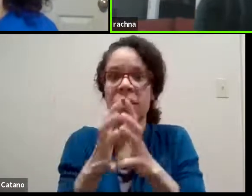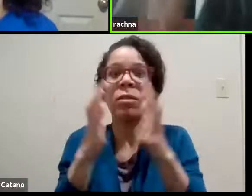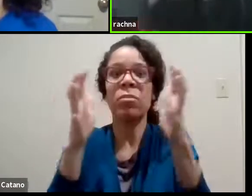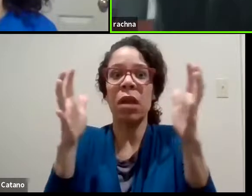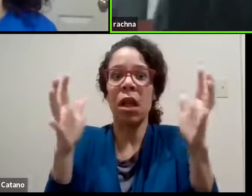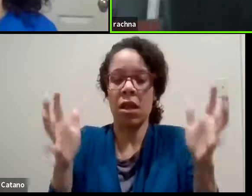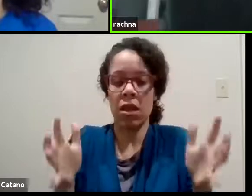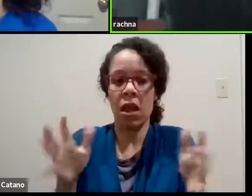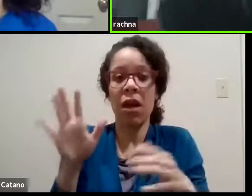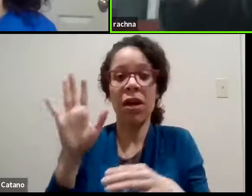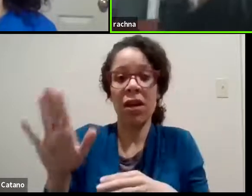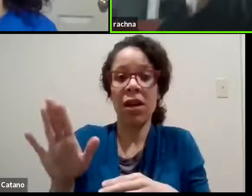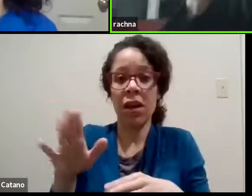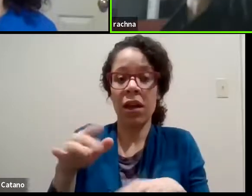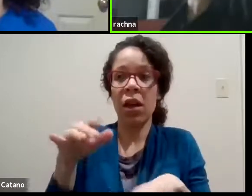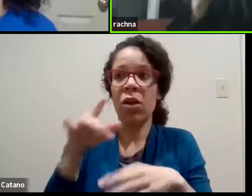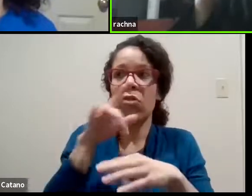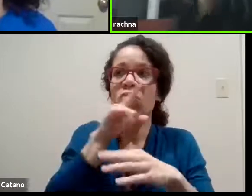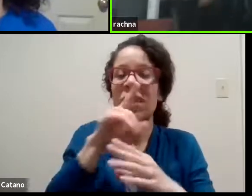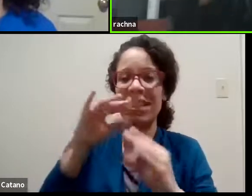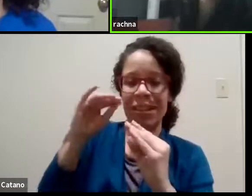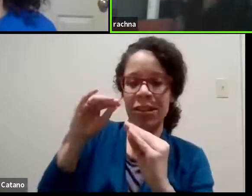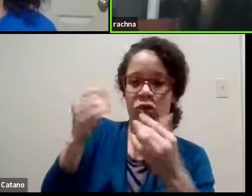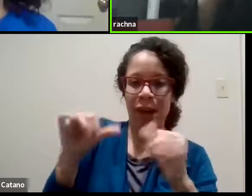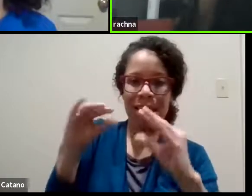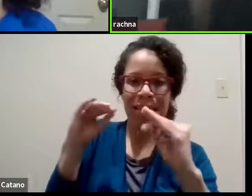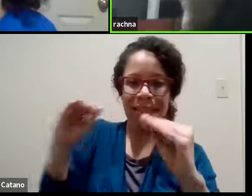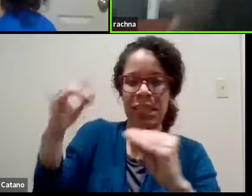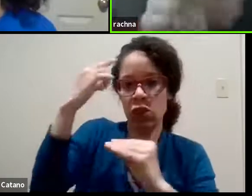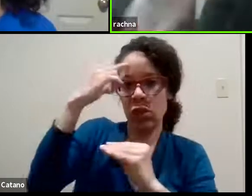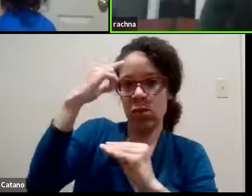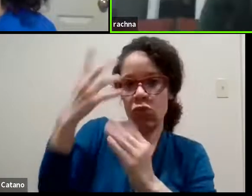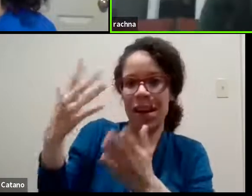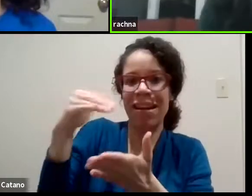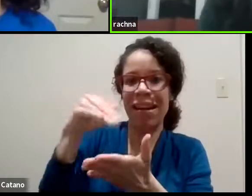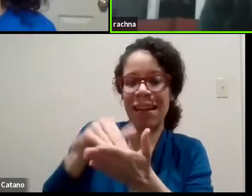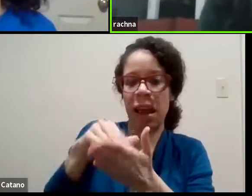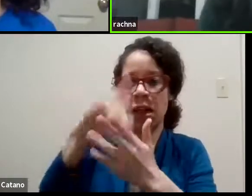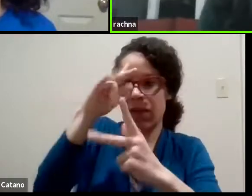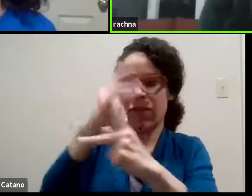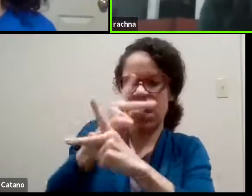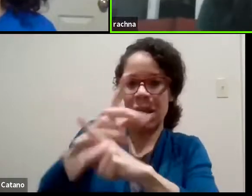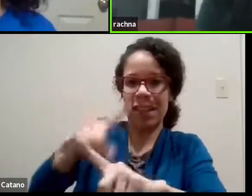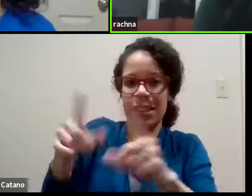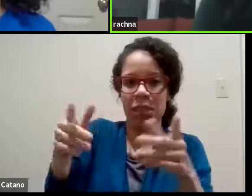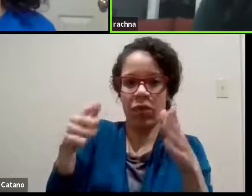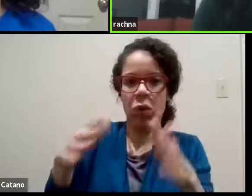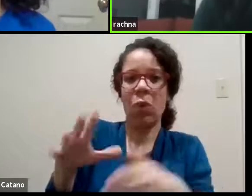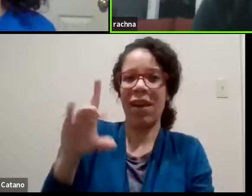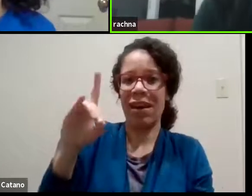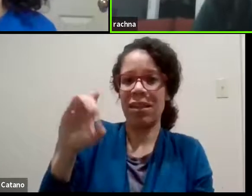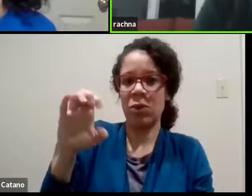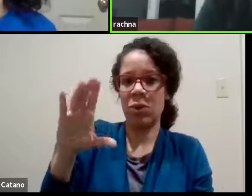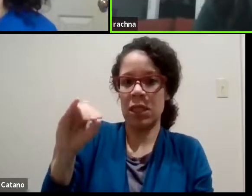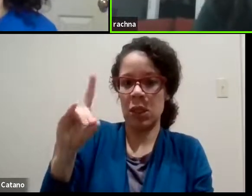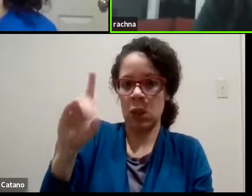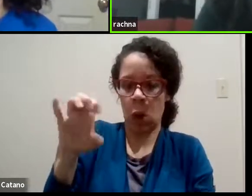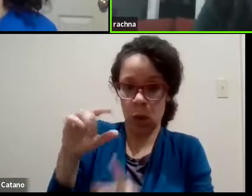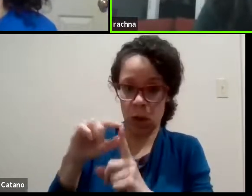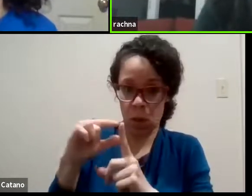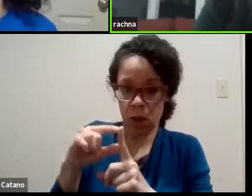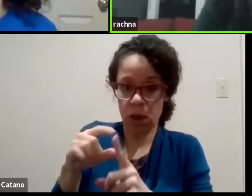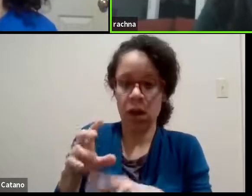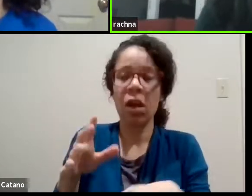but basically we're retraining the brain to figure out another way to decode those words. It